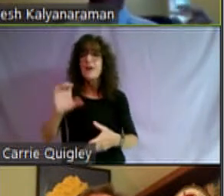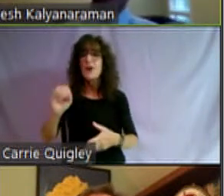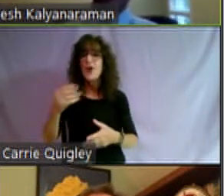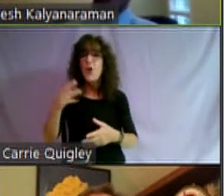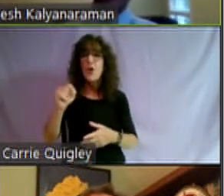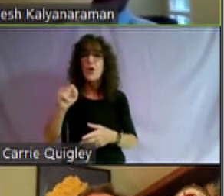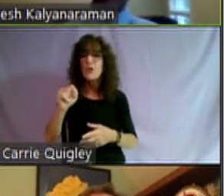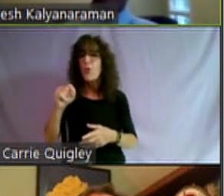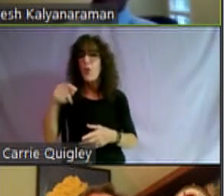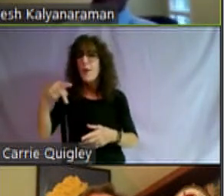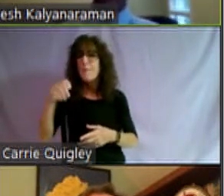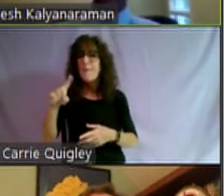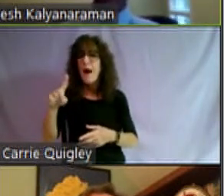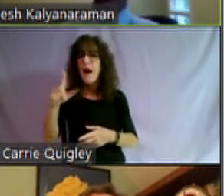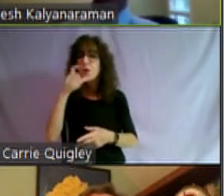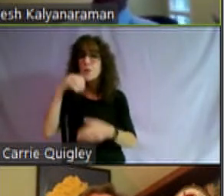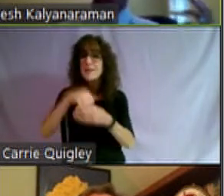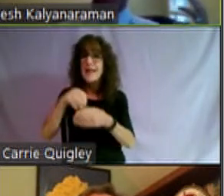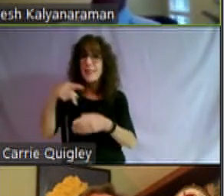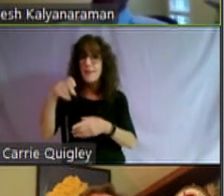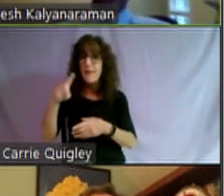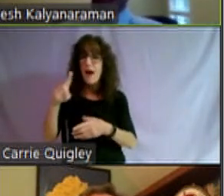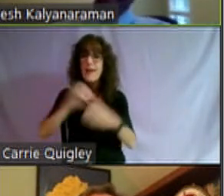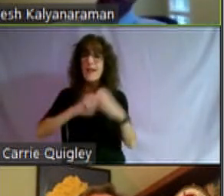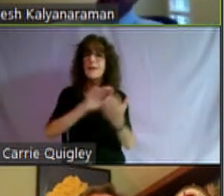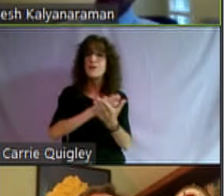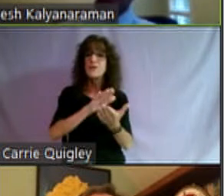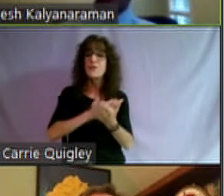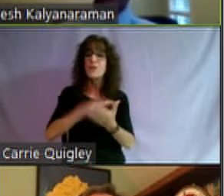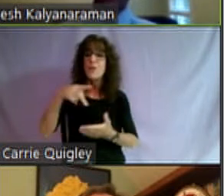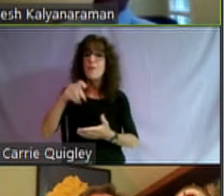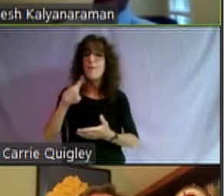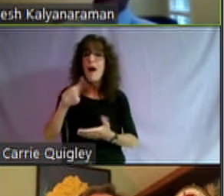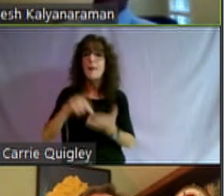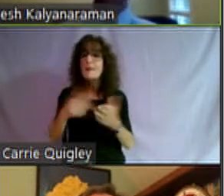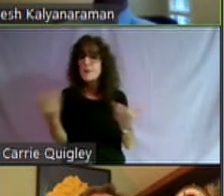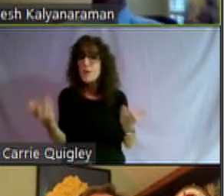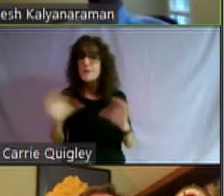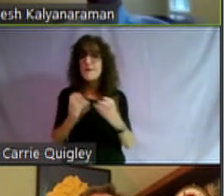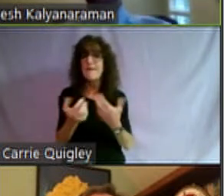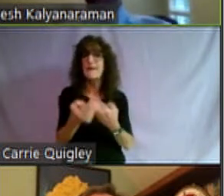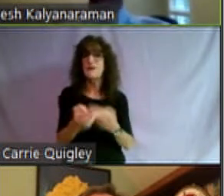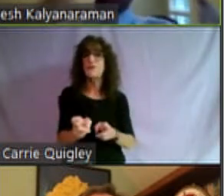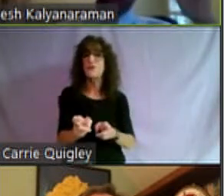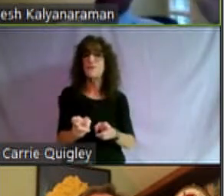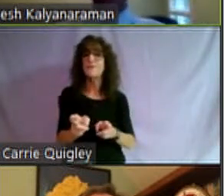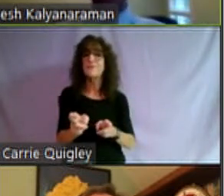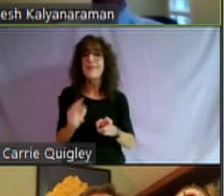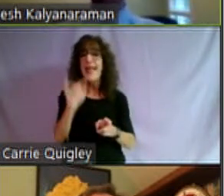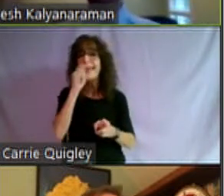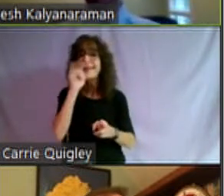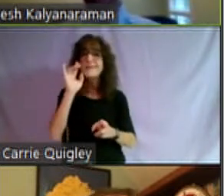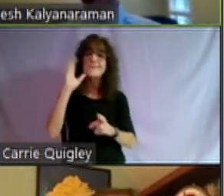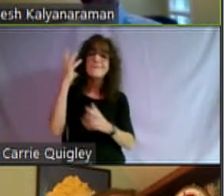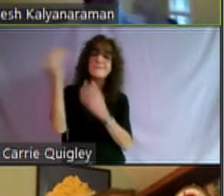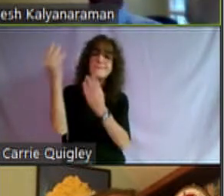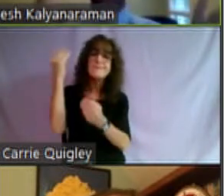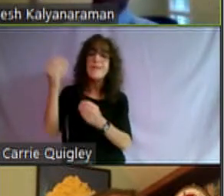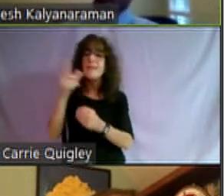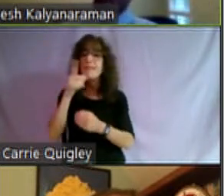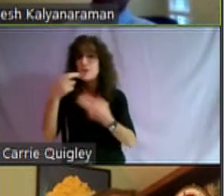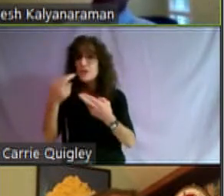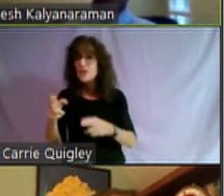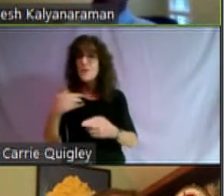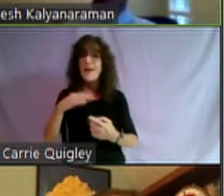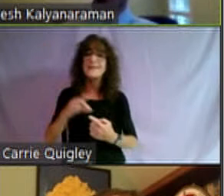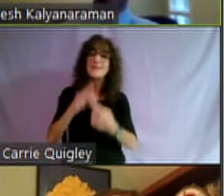pod. For elementary school, your pod is your classroom. And, kids used to go to lunchroom and they had specials